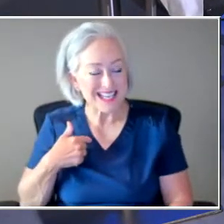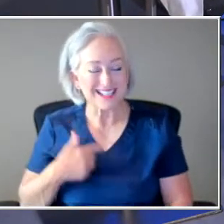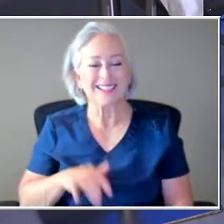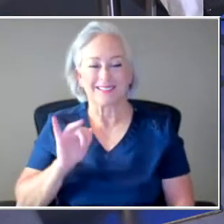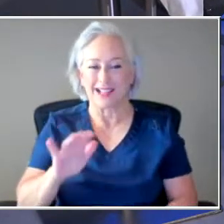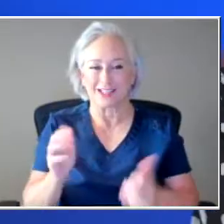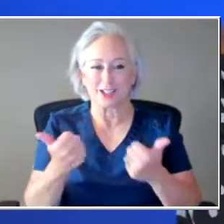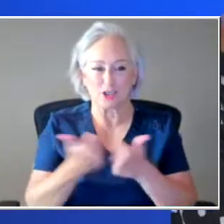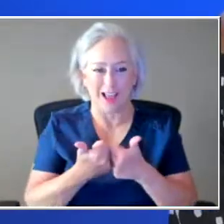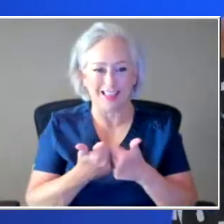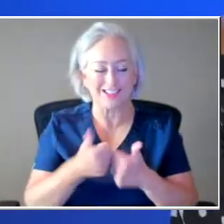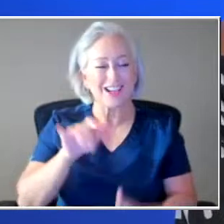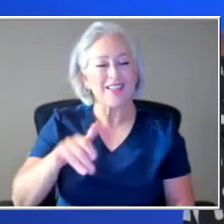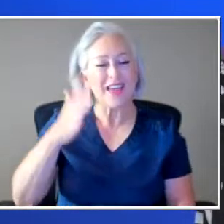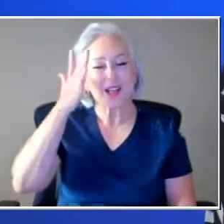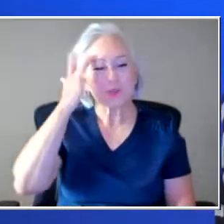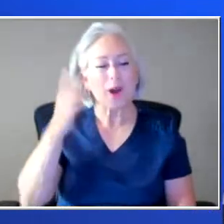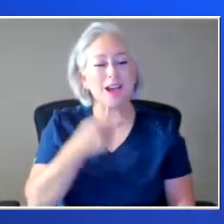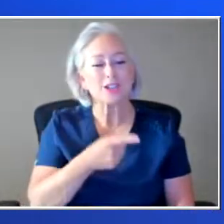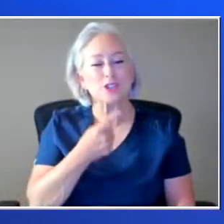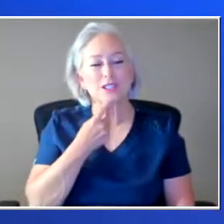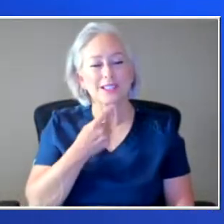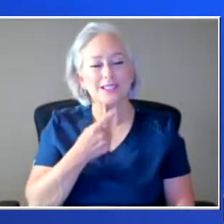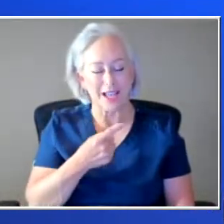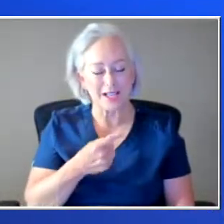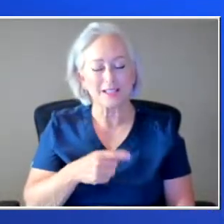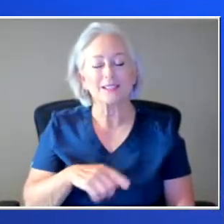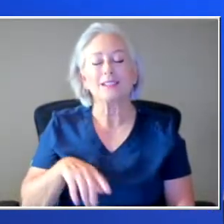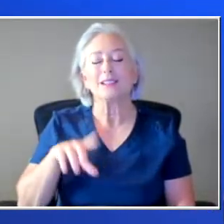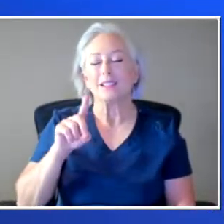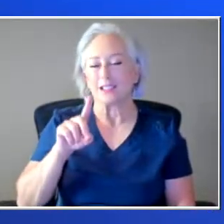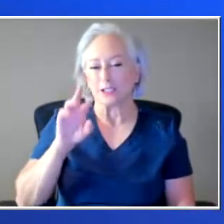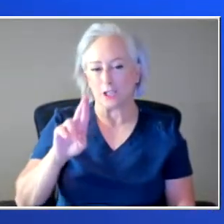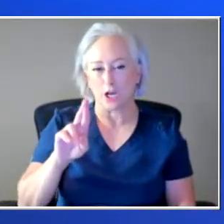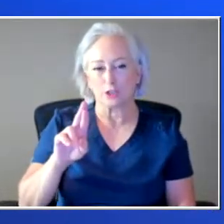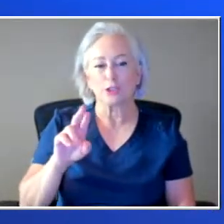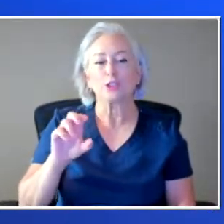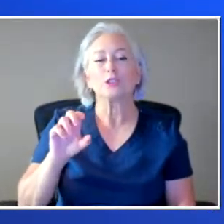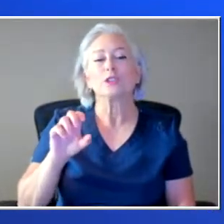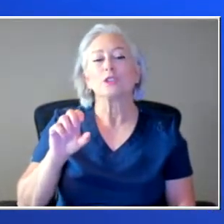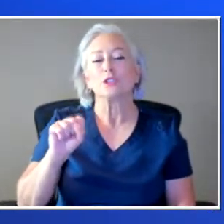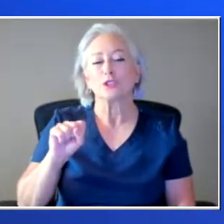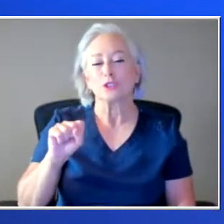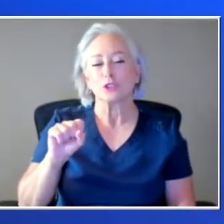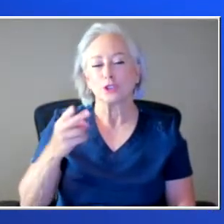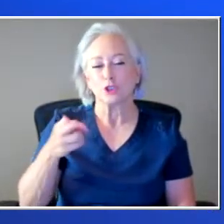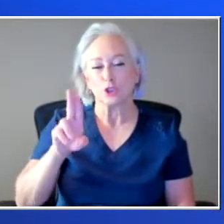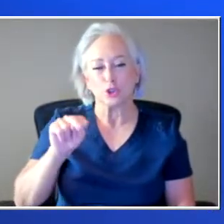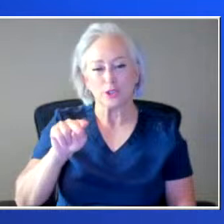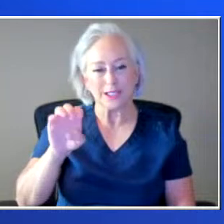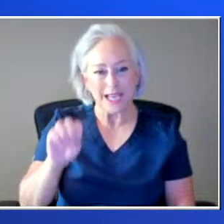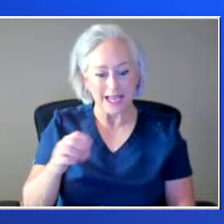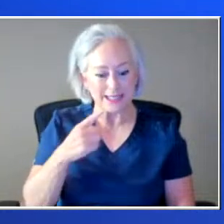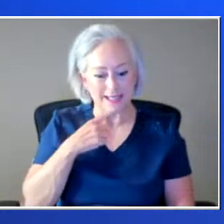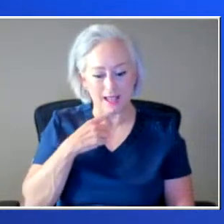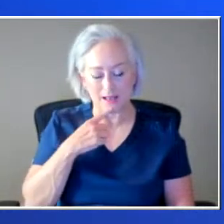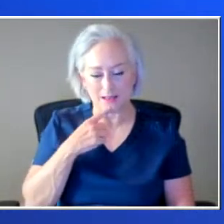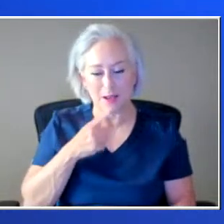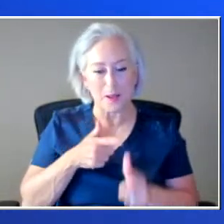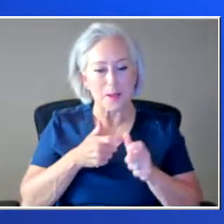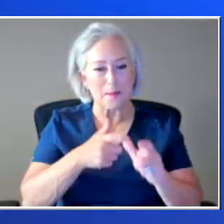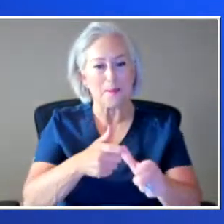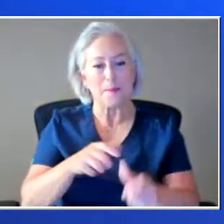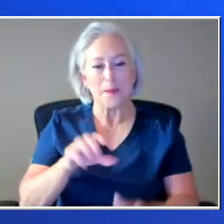why Dr. Junet mentioned marathons. I joined a group to learn